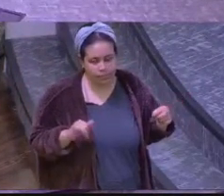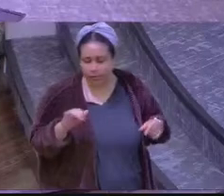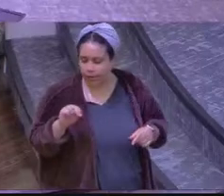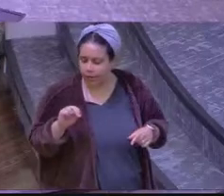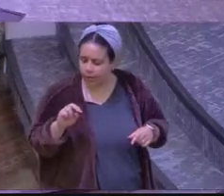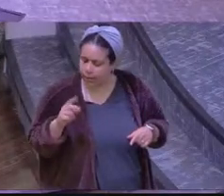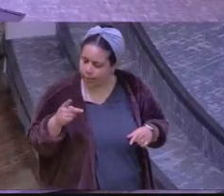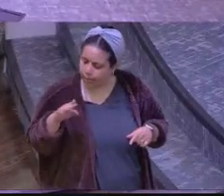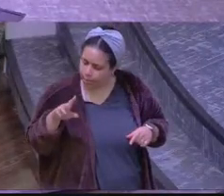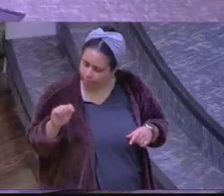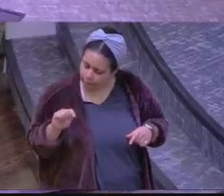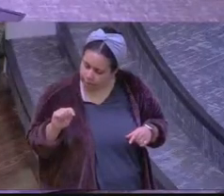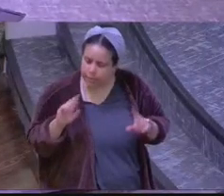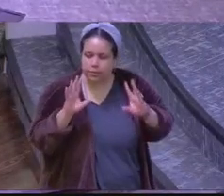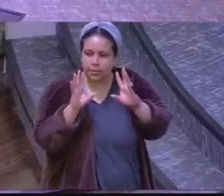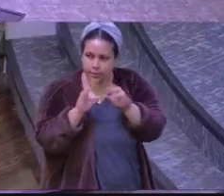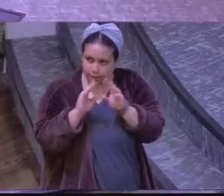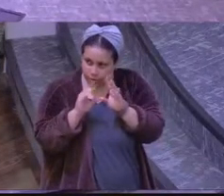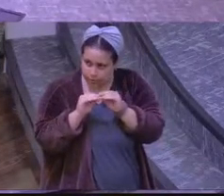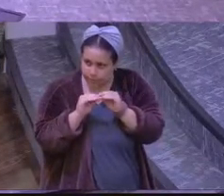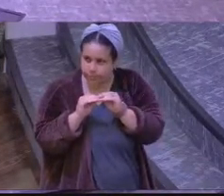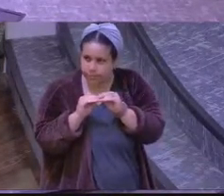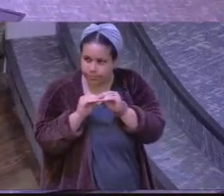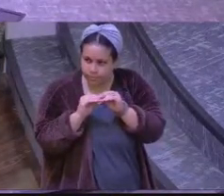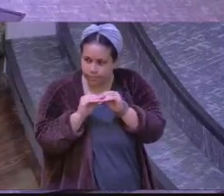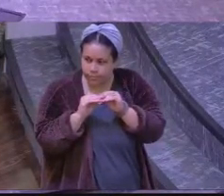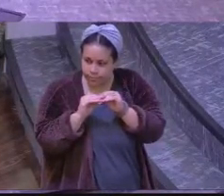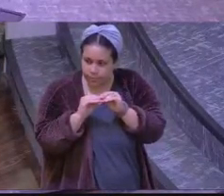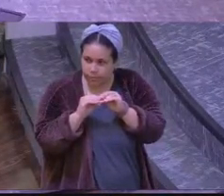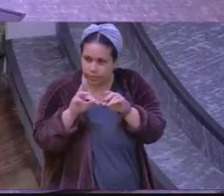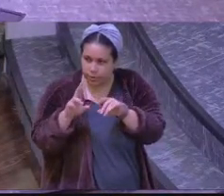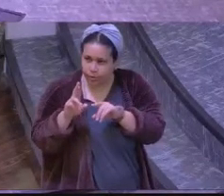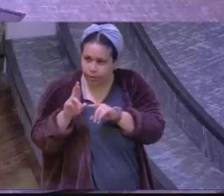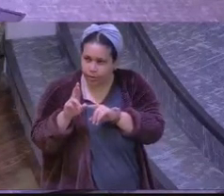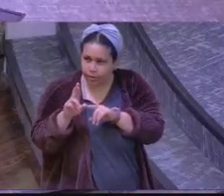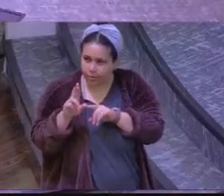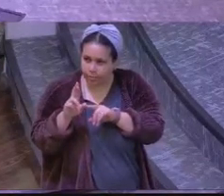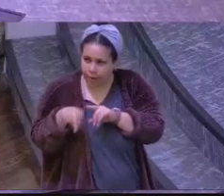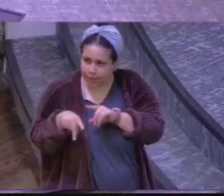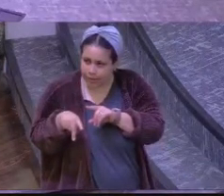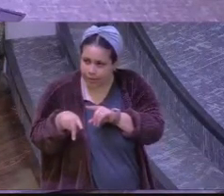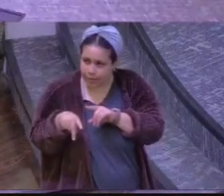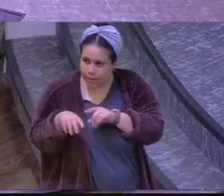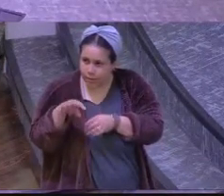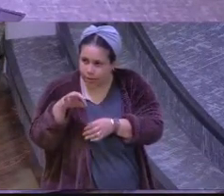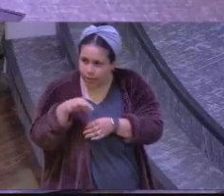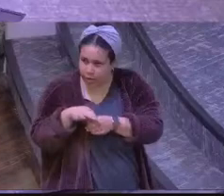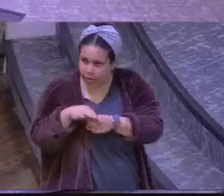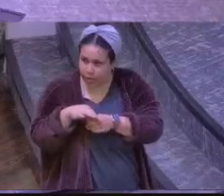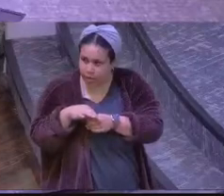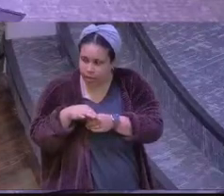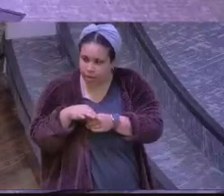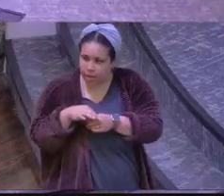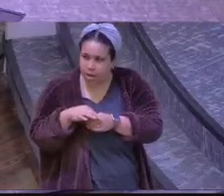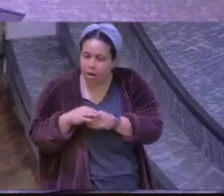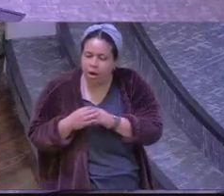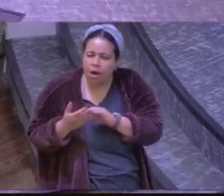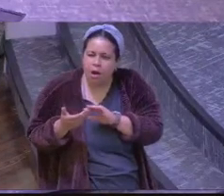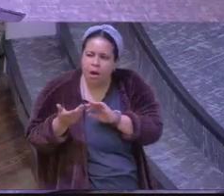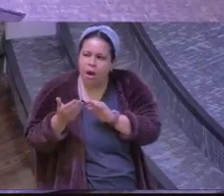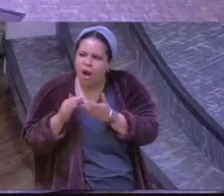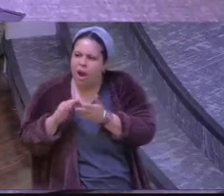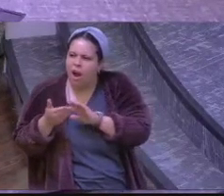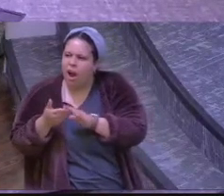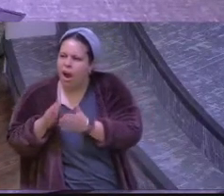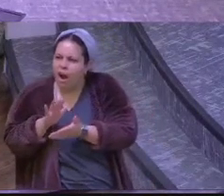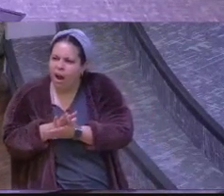had. Some of them we had already, like restorative practices was already in the budget when we met February 29th. Communities and schools was not, but y'all voted on it